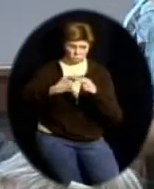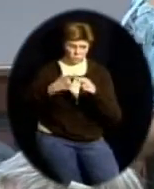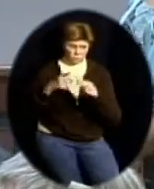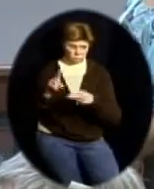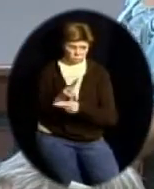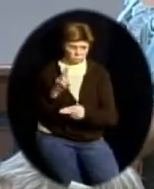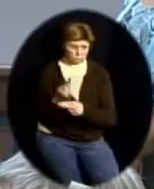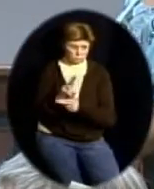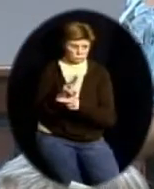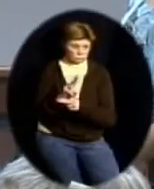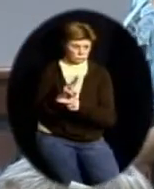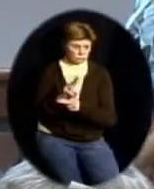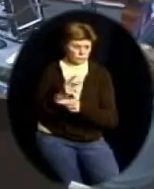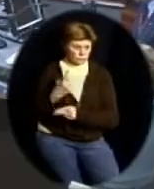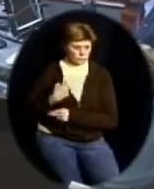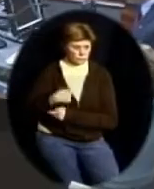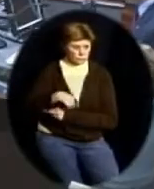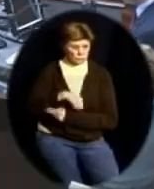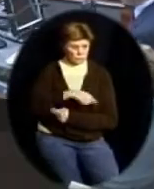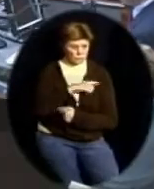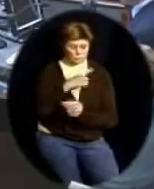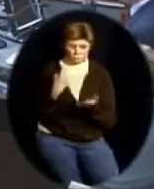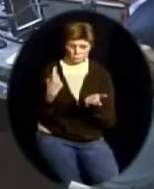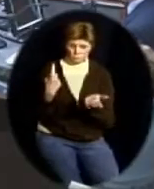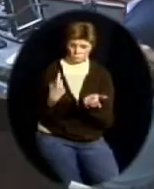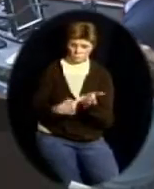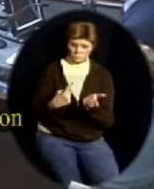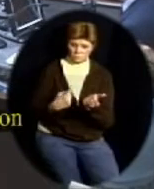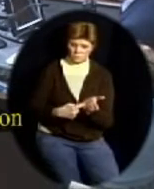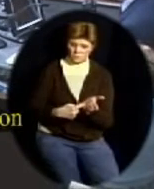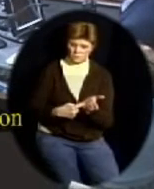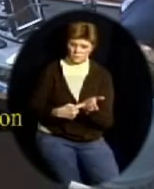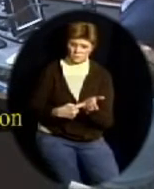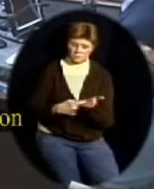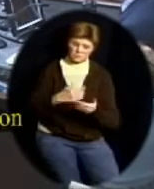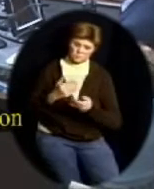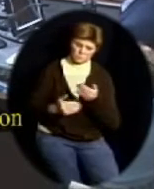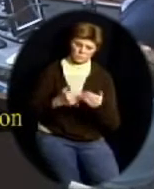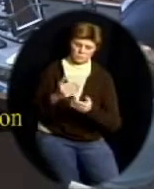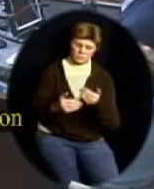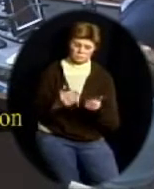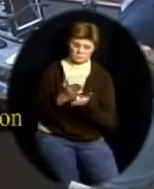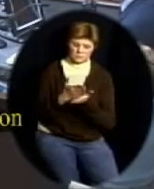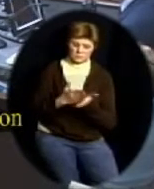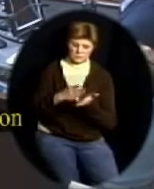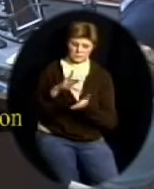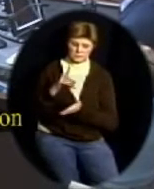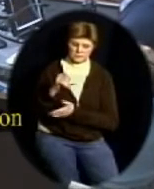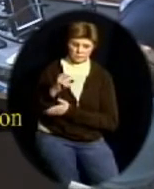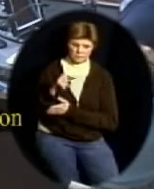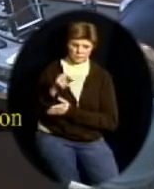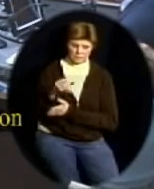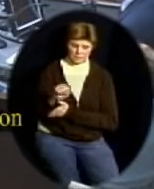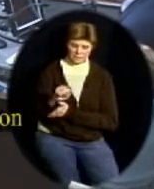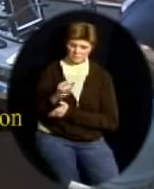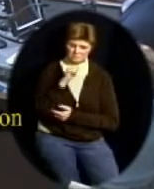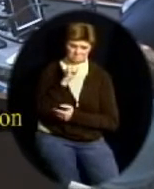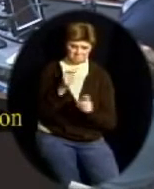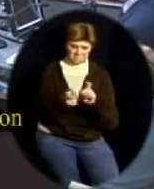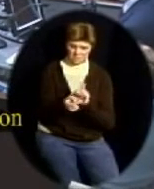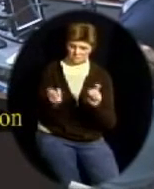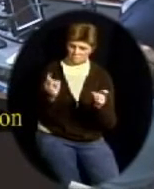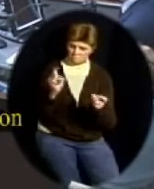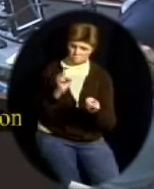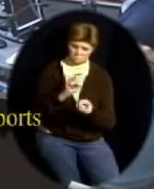We've discussed, as we're learning as we're going along, I think that for some of this data that might not change